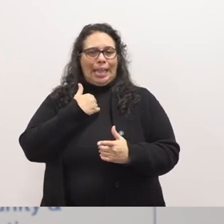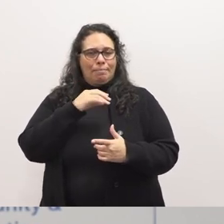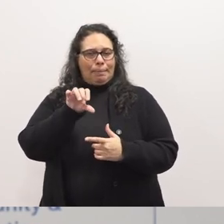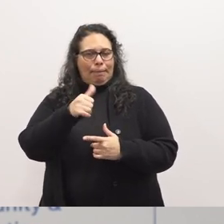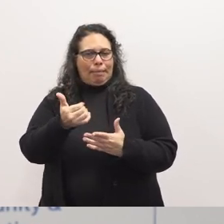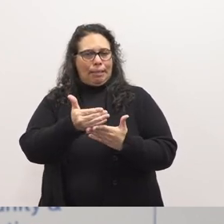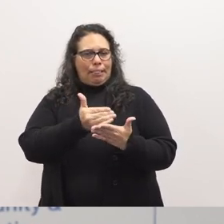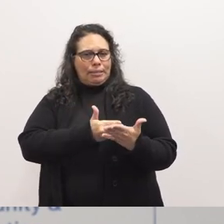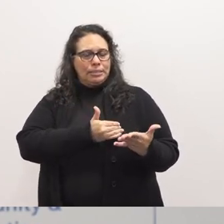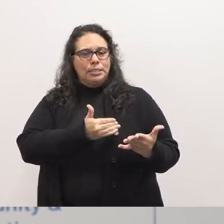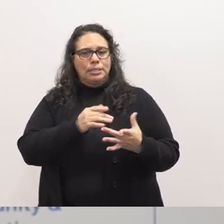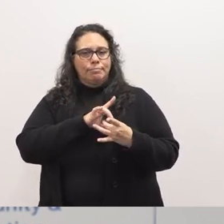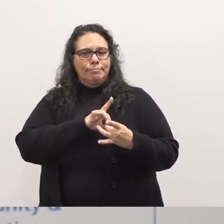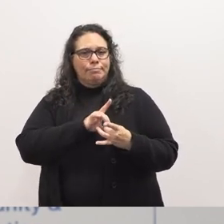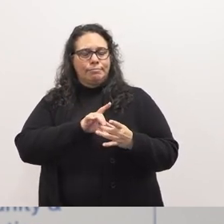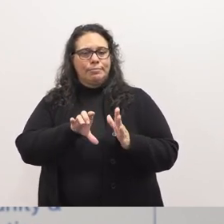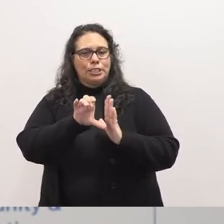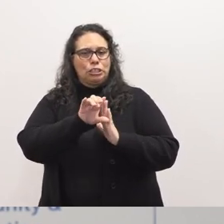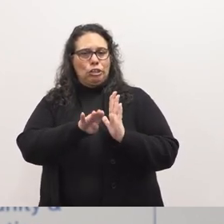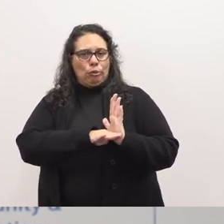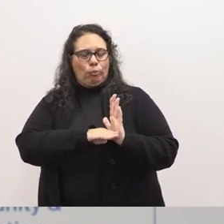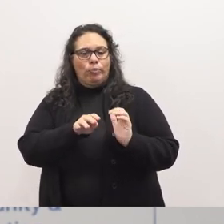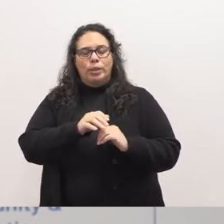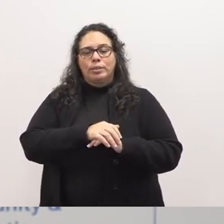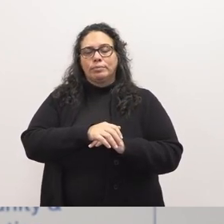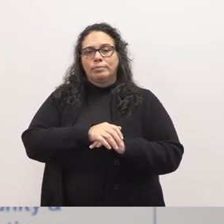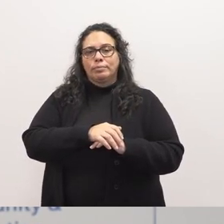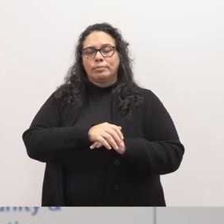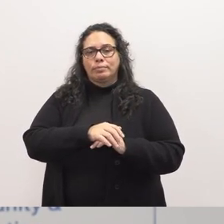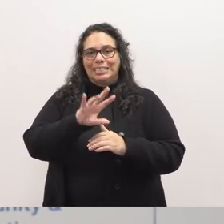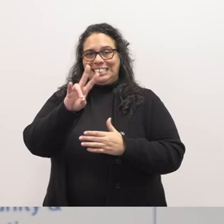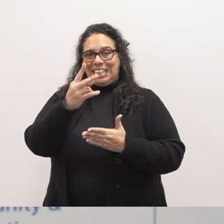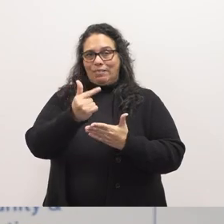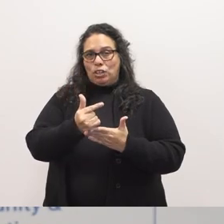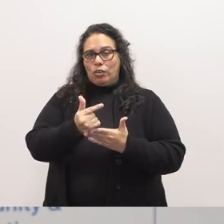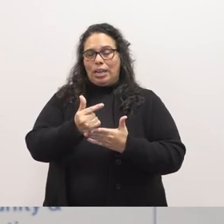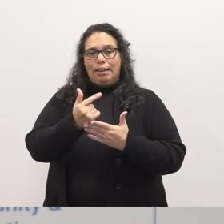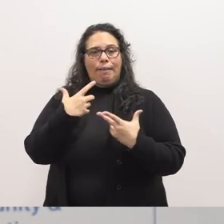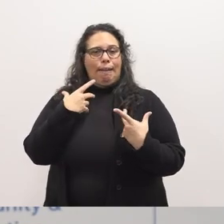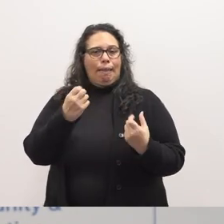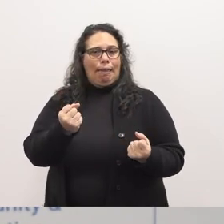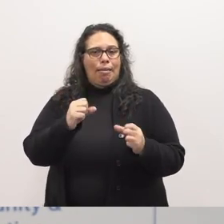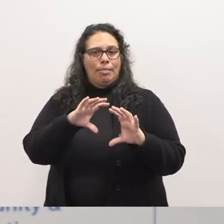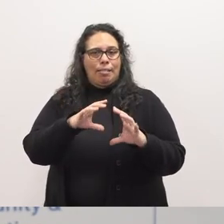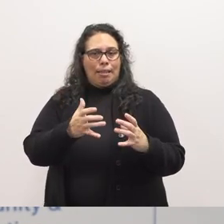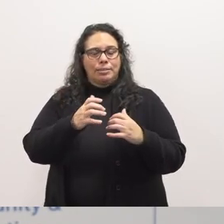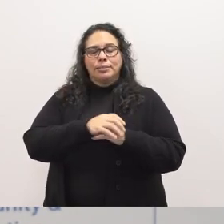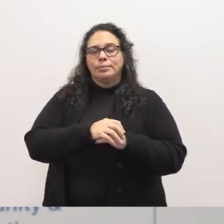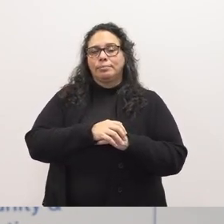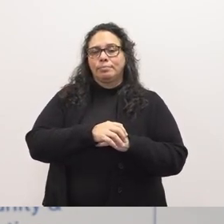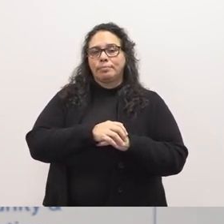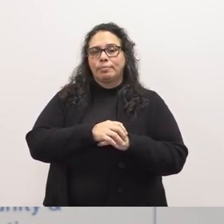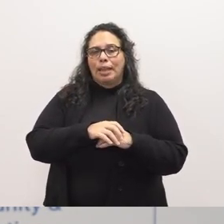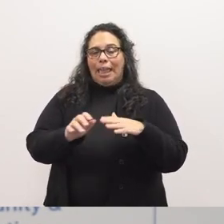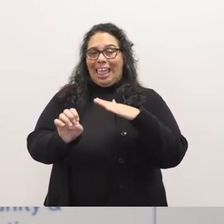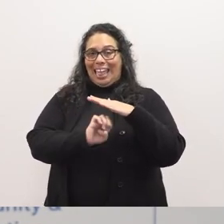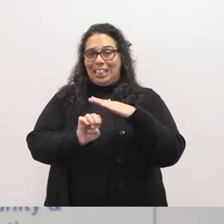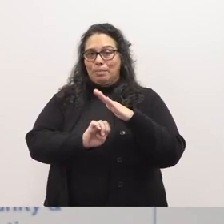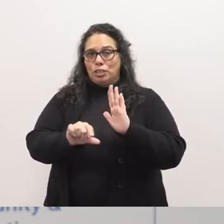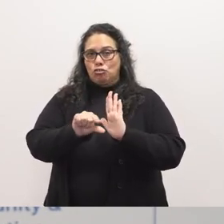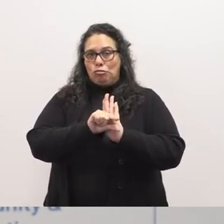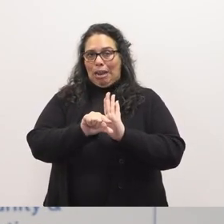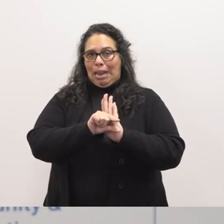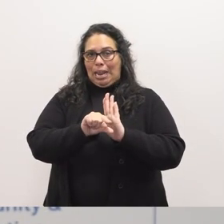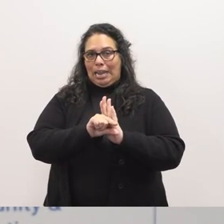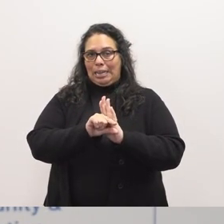part of the curriculum for seventh grade students in their health classes. And in the elementary grades, the